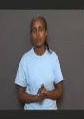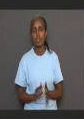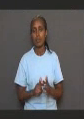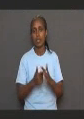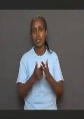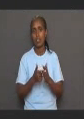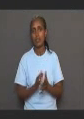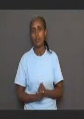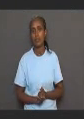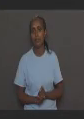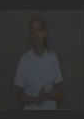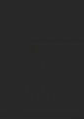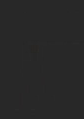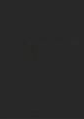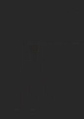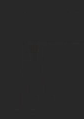Begin.